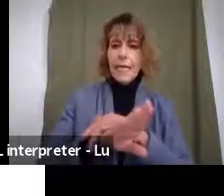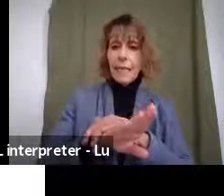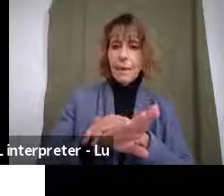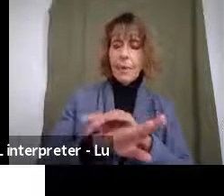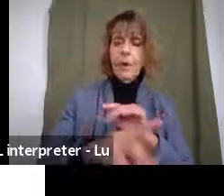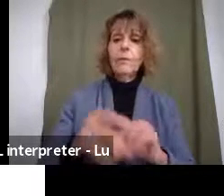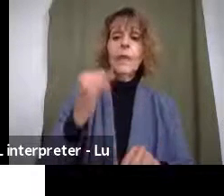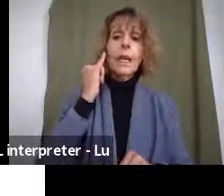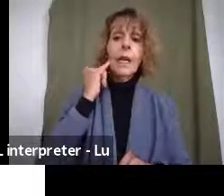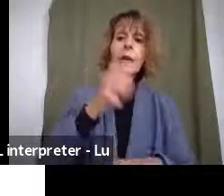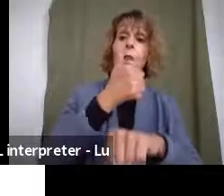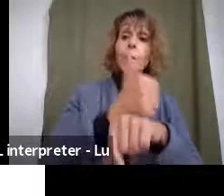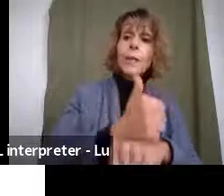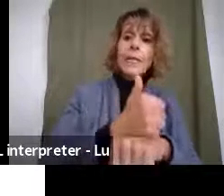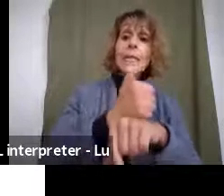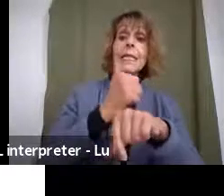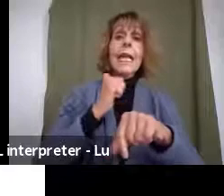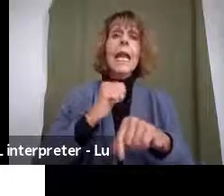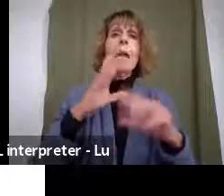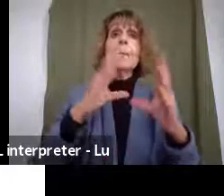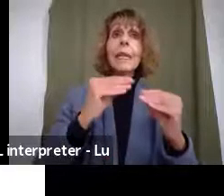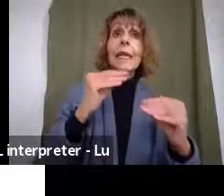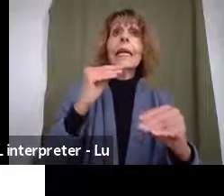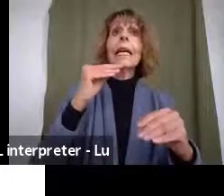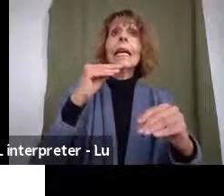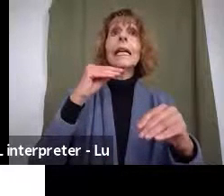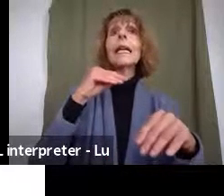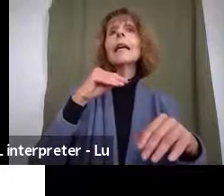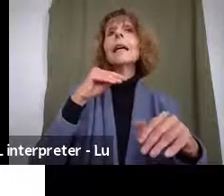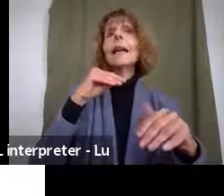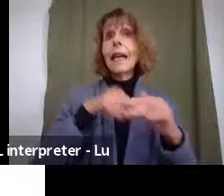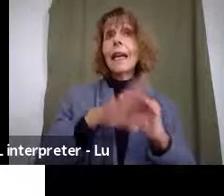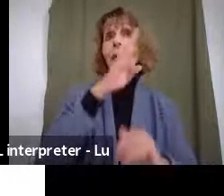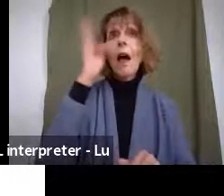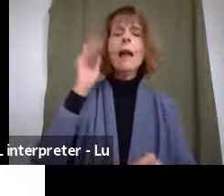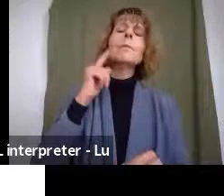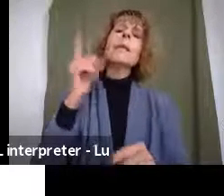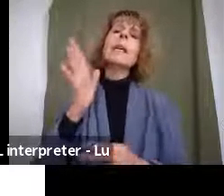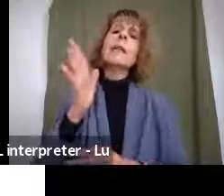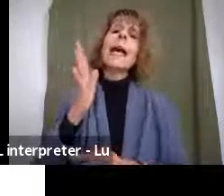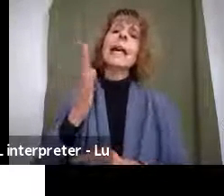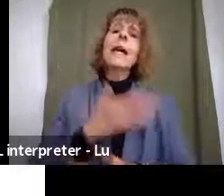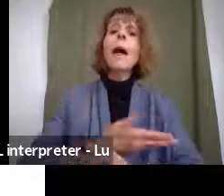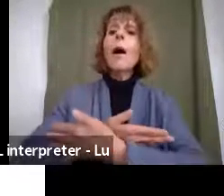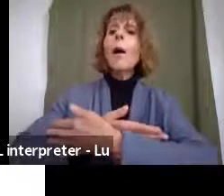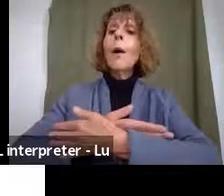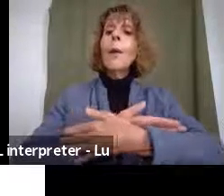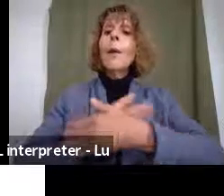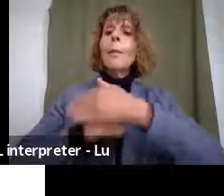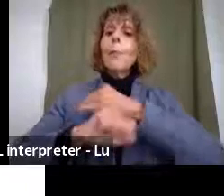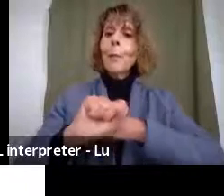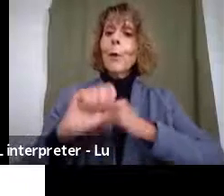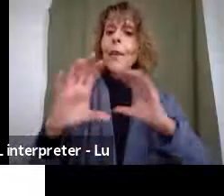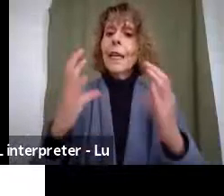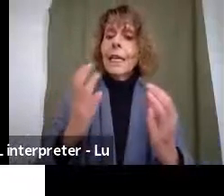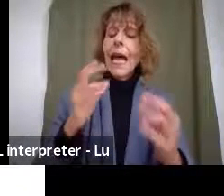I had my first child, I attended uh, parent baby classes, and that would